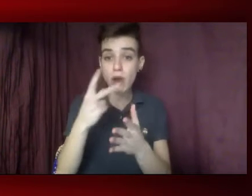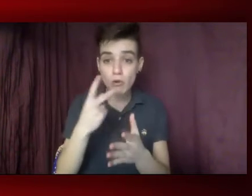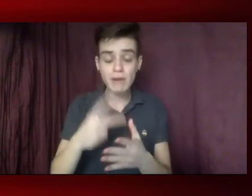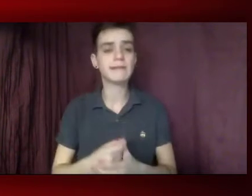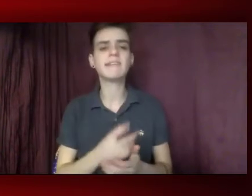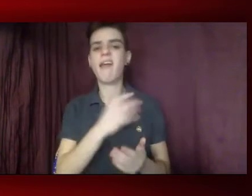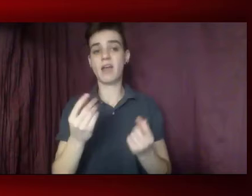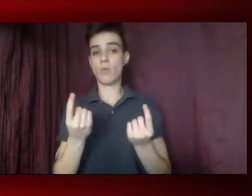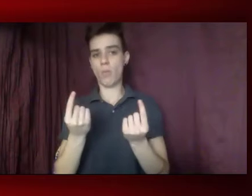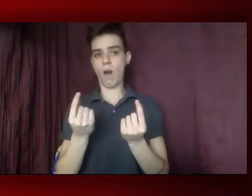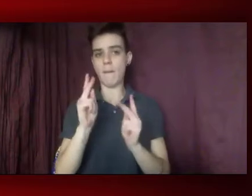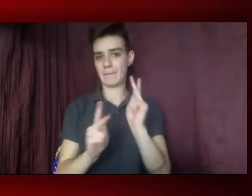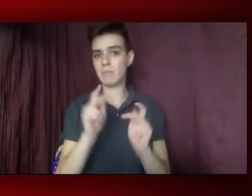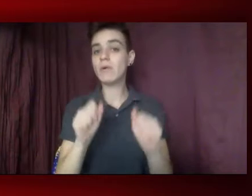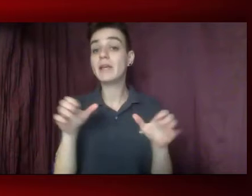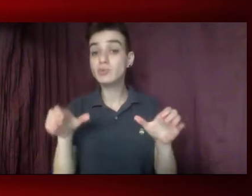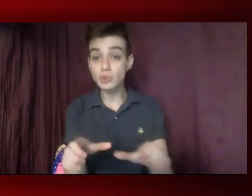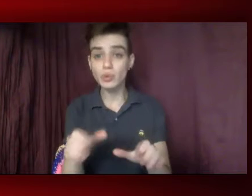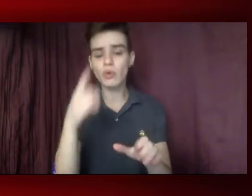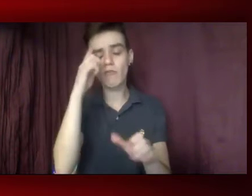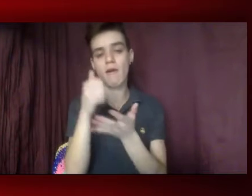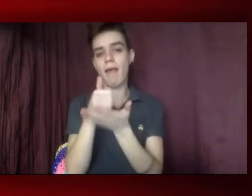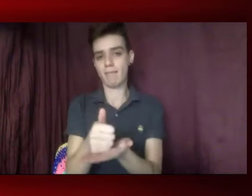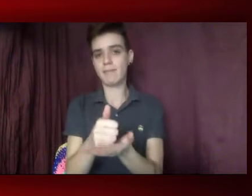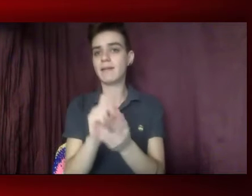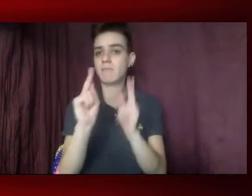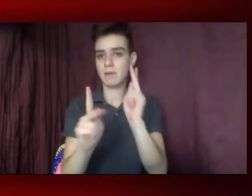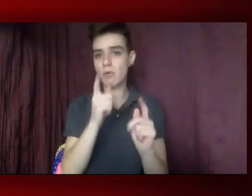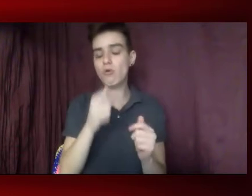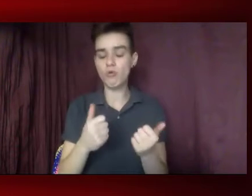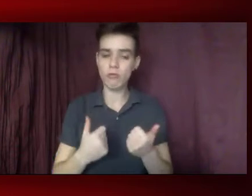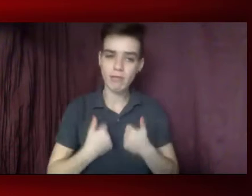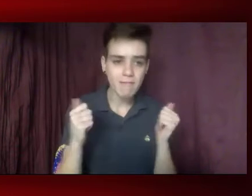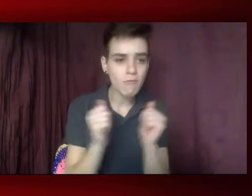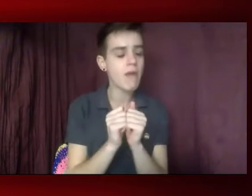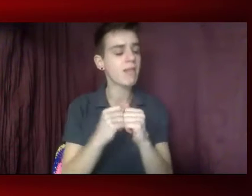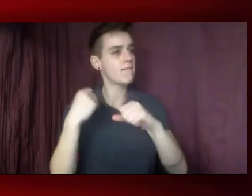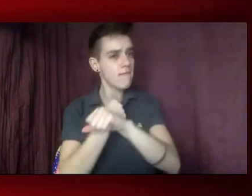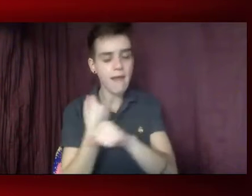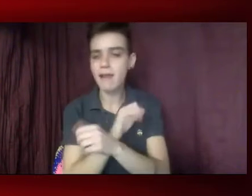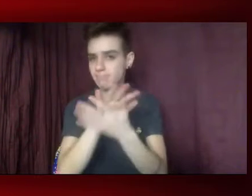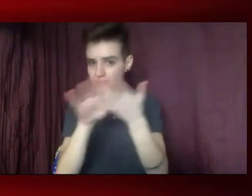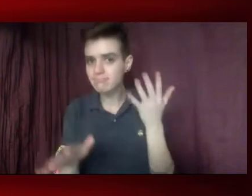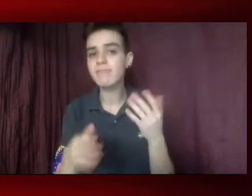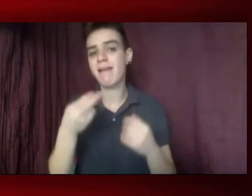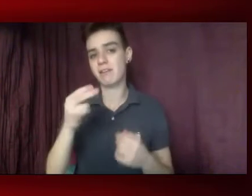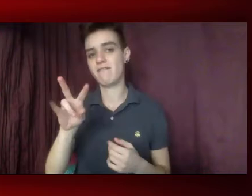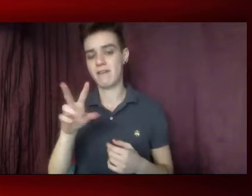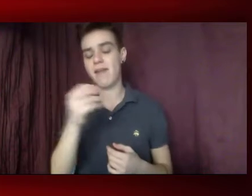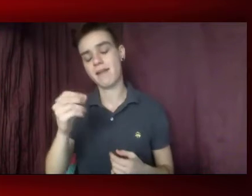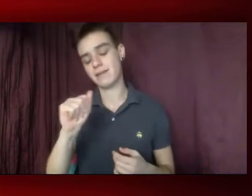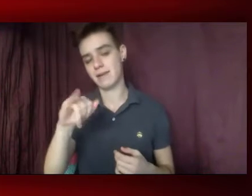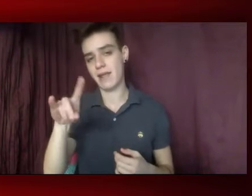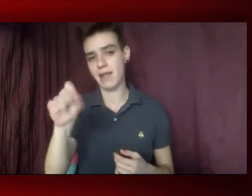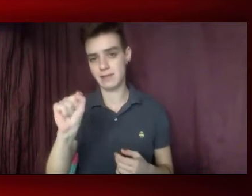do to help those living with, fighting, at risk for HIV and AIDS.